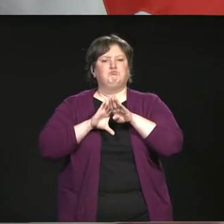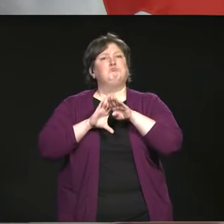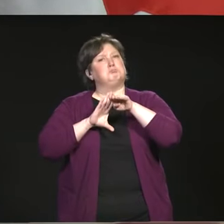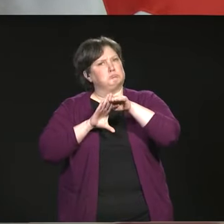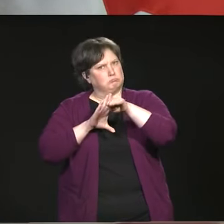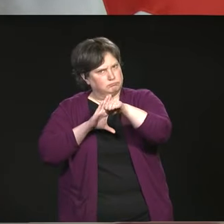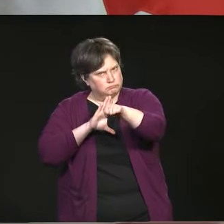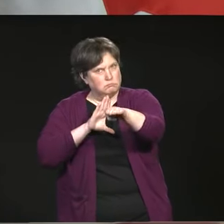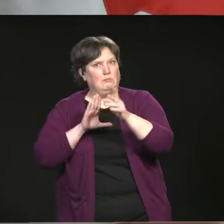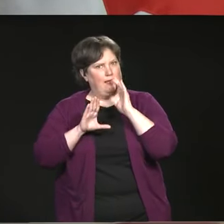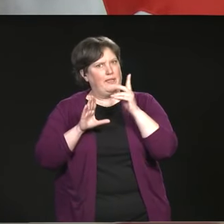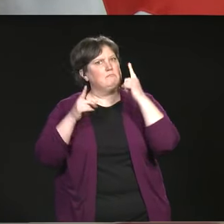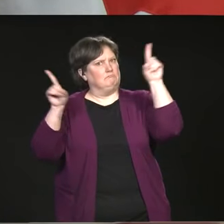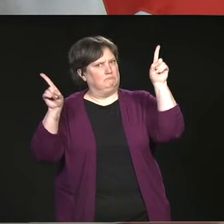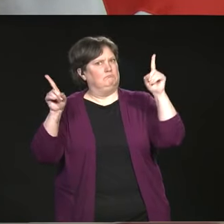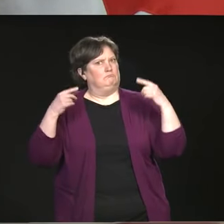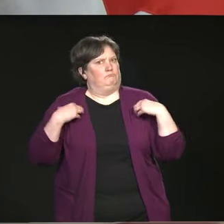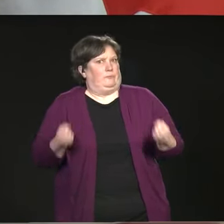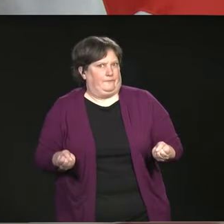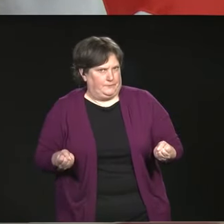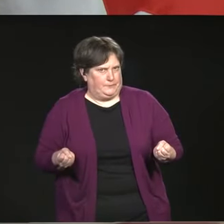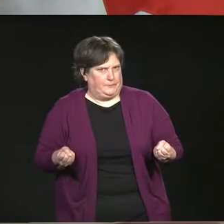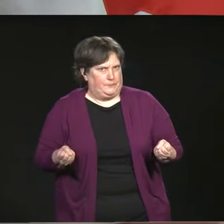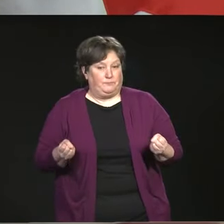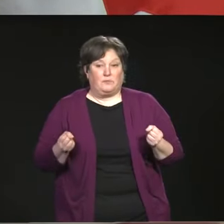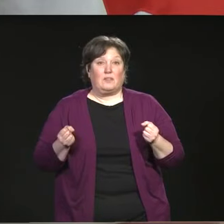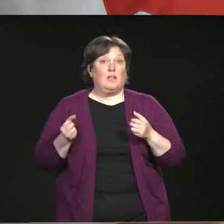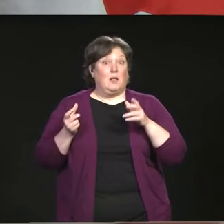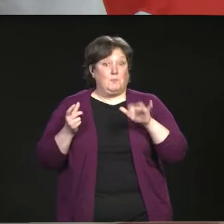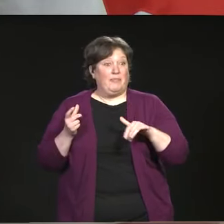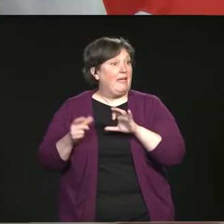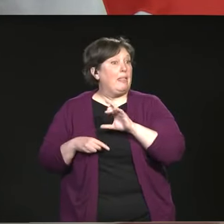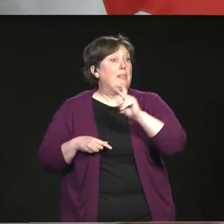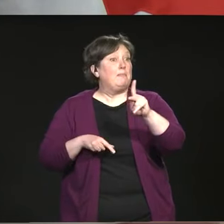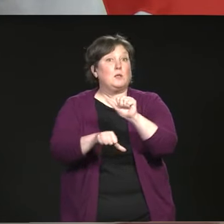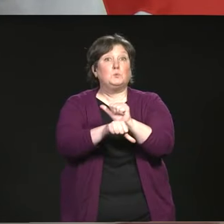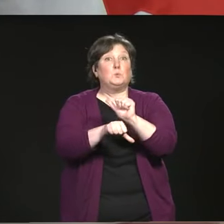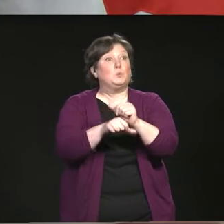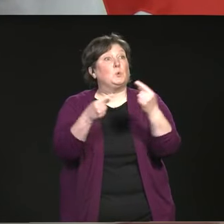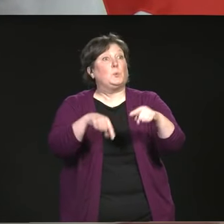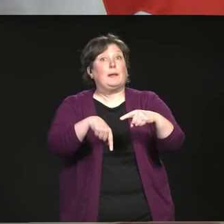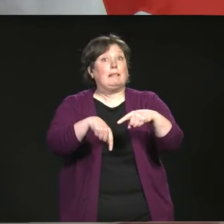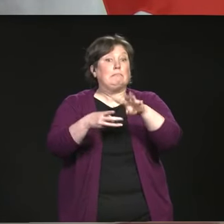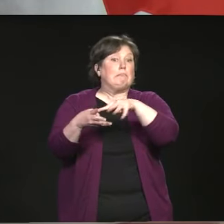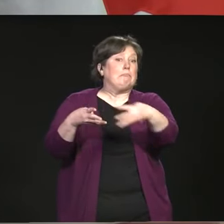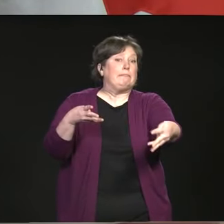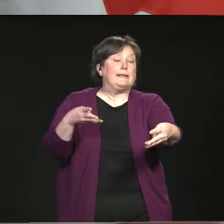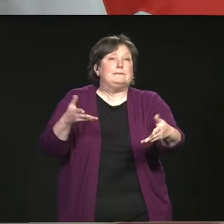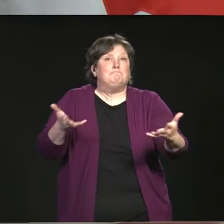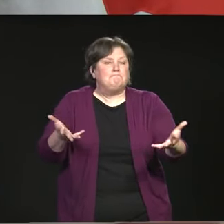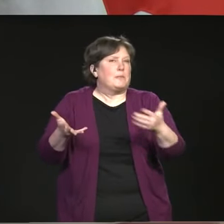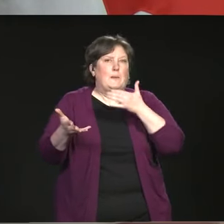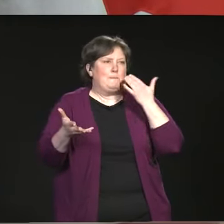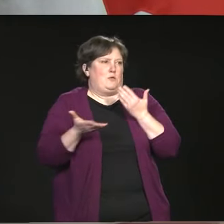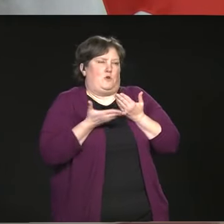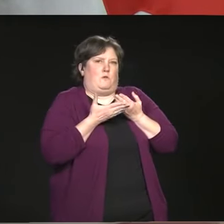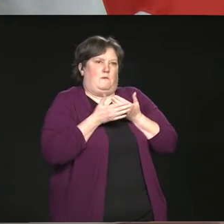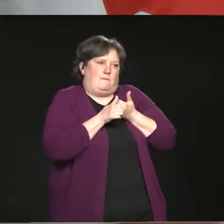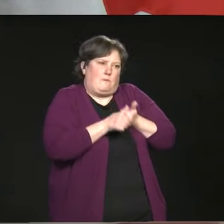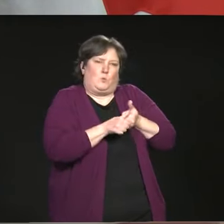of specific timelines, I think what we need to do and what we are doing is follow the science and see how